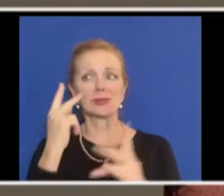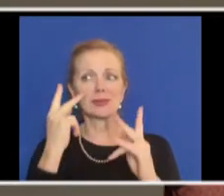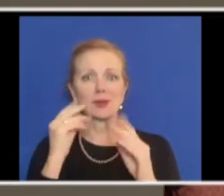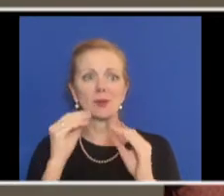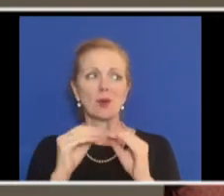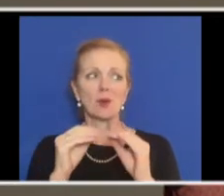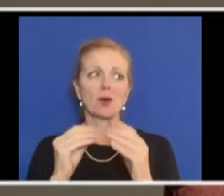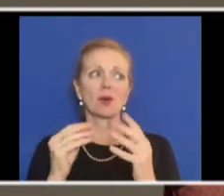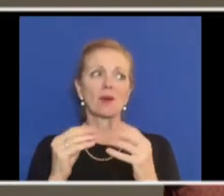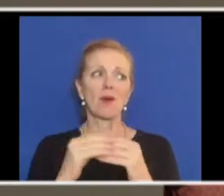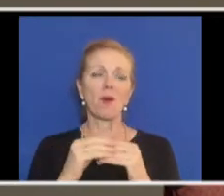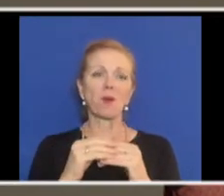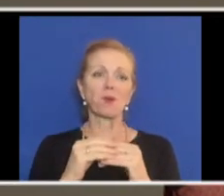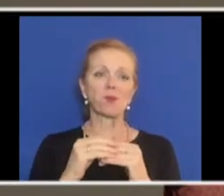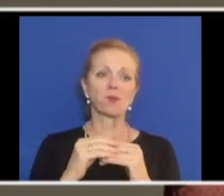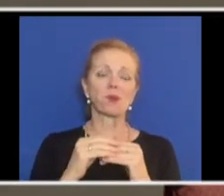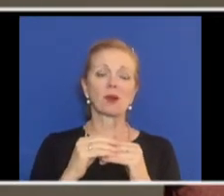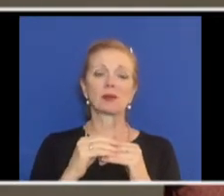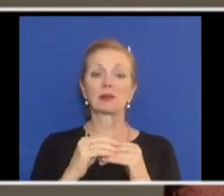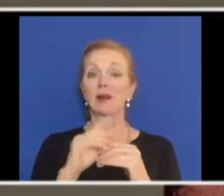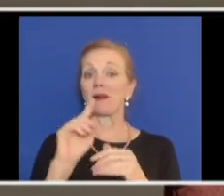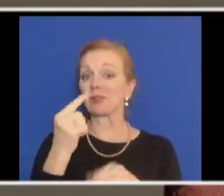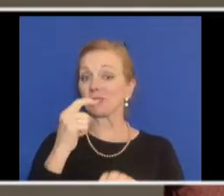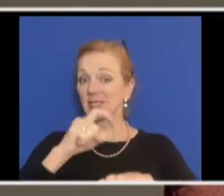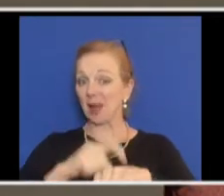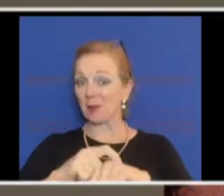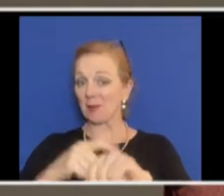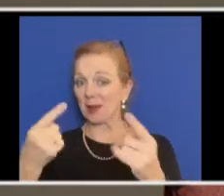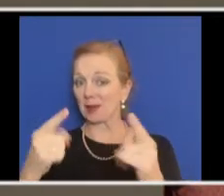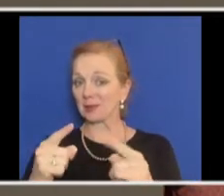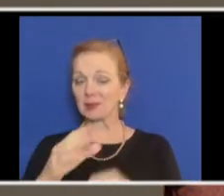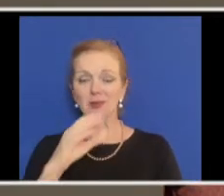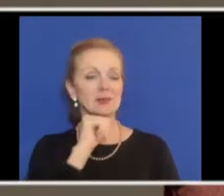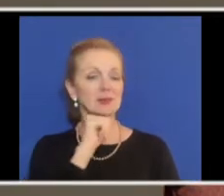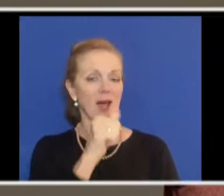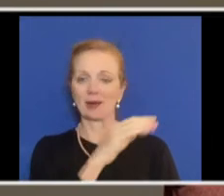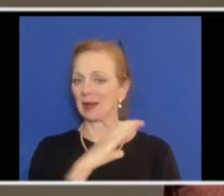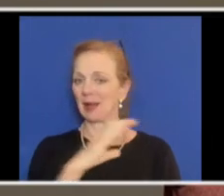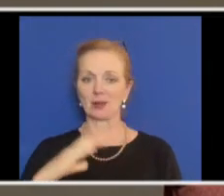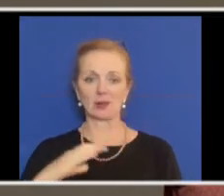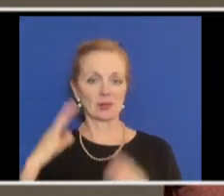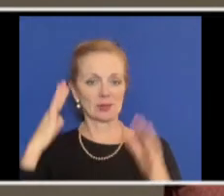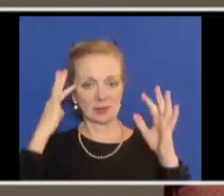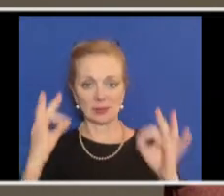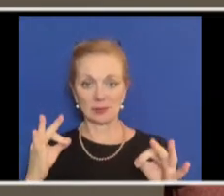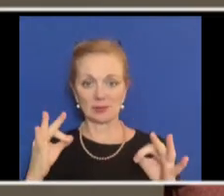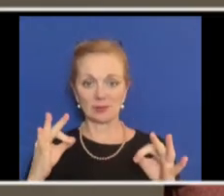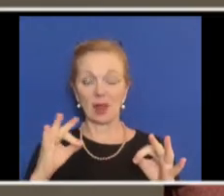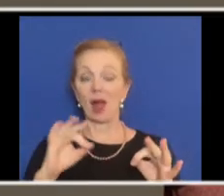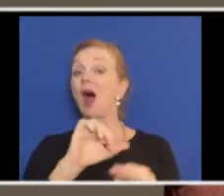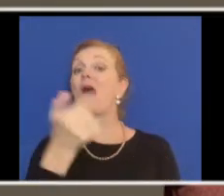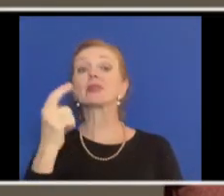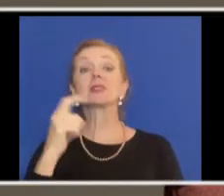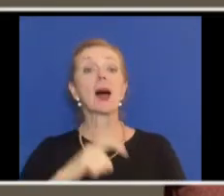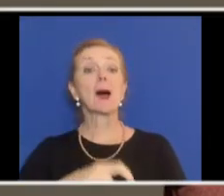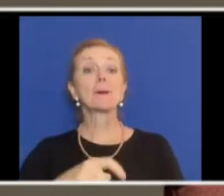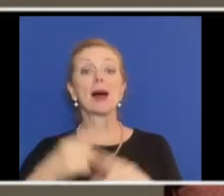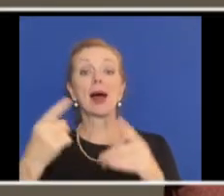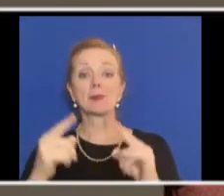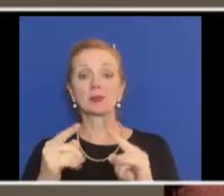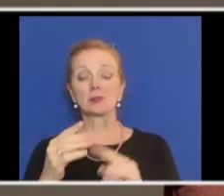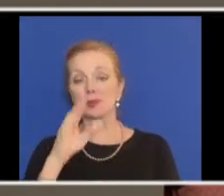you know every you know the the first time it happened it wasn't a council decision but the second another time that it did it was a direct